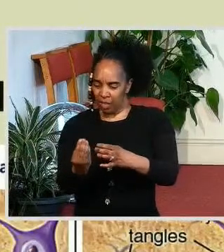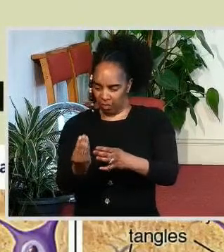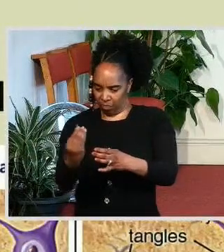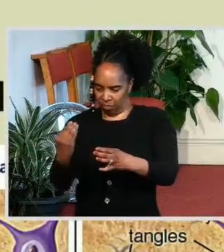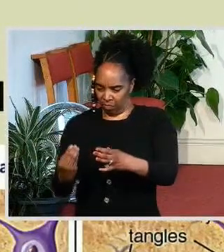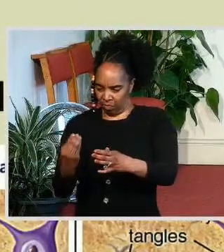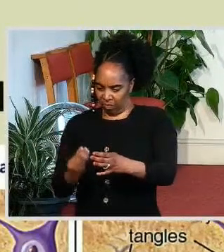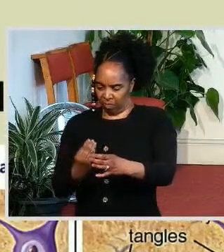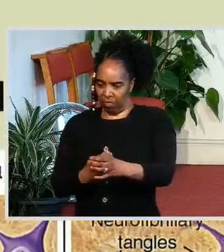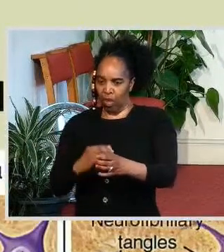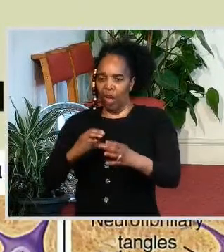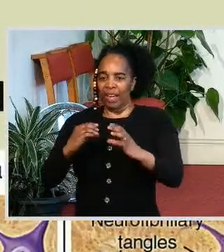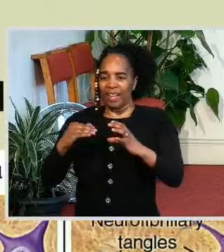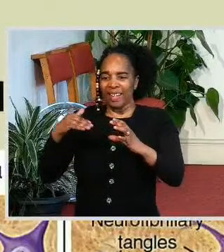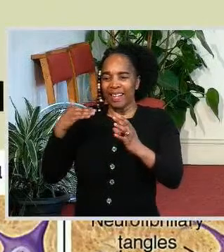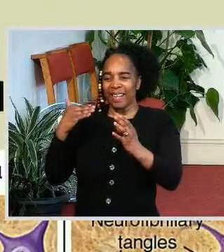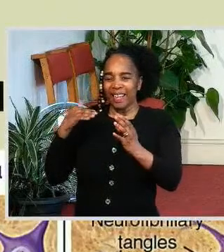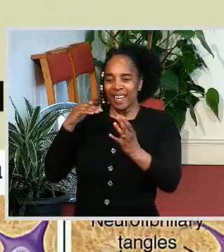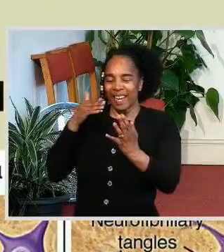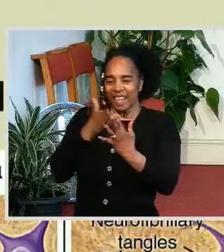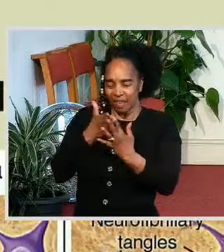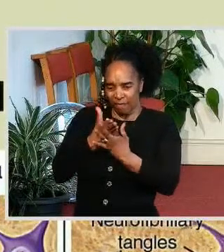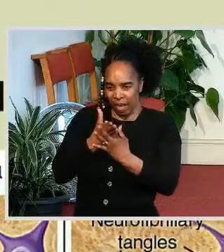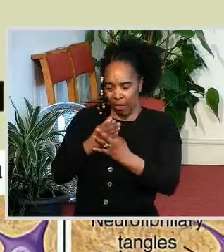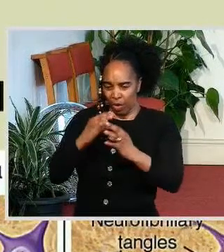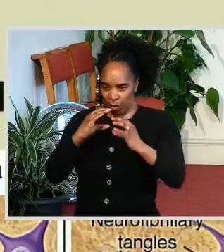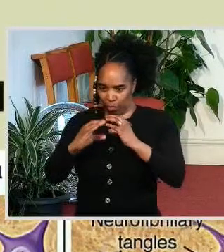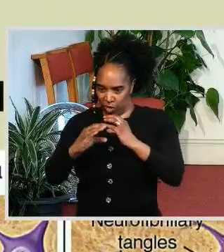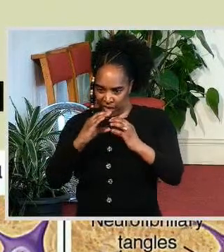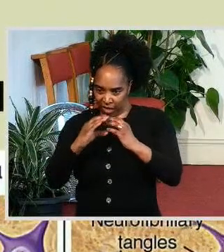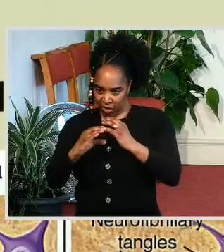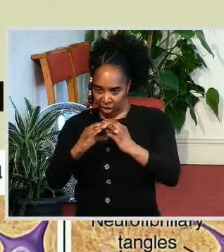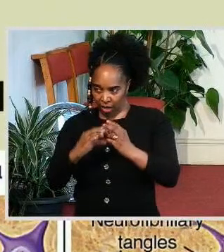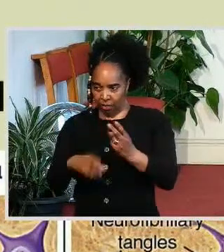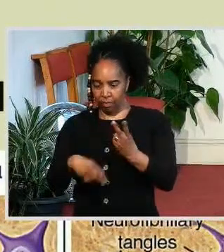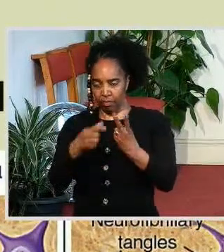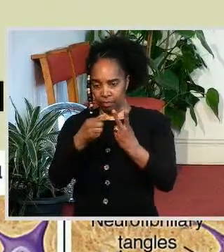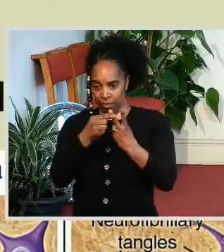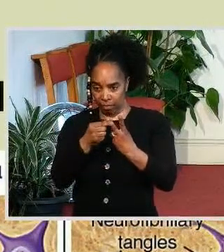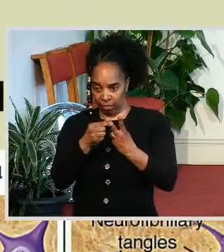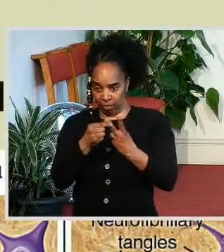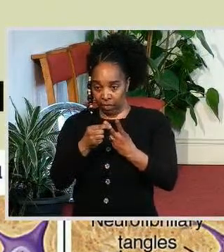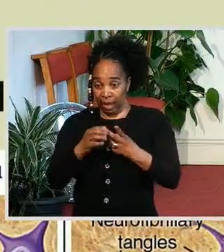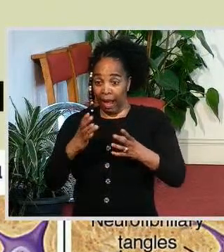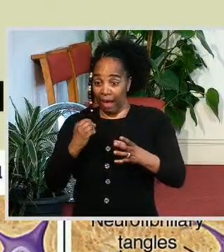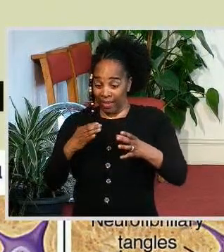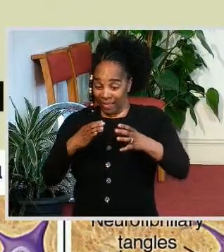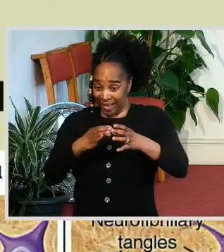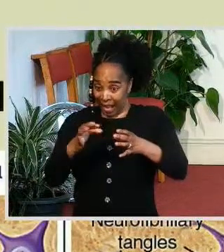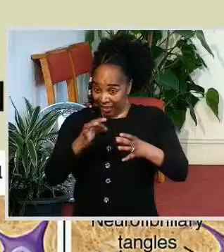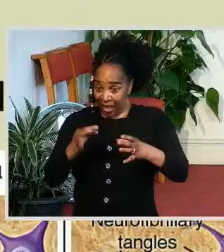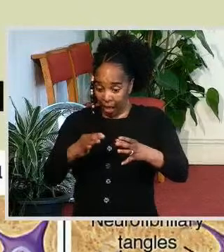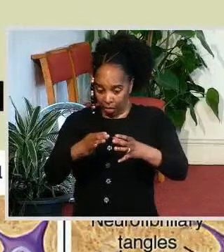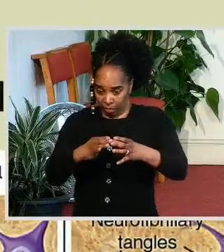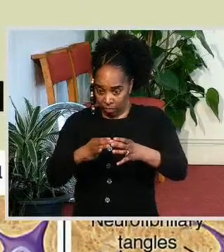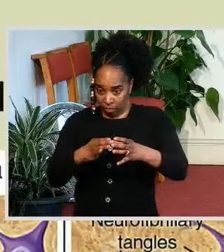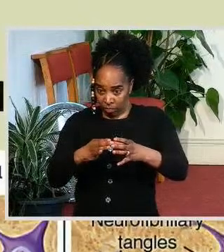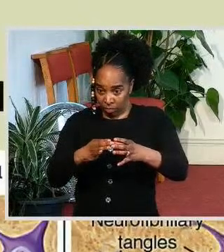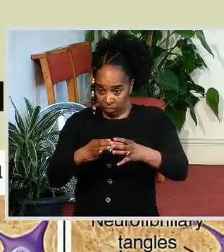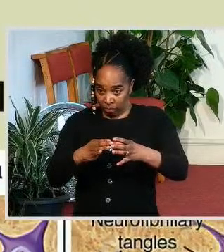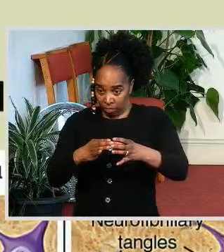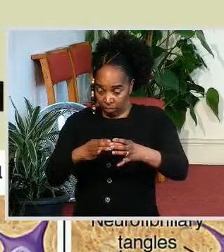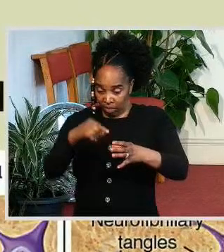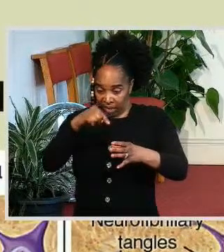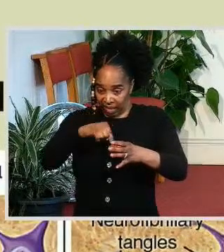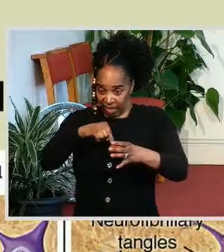interferes with the communication. And the second mechanism is that you have these things called neurofibrillary